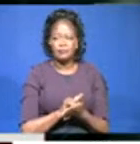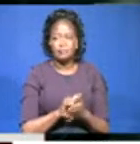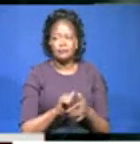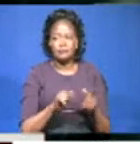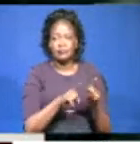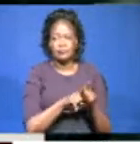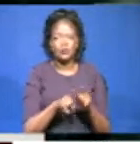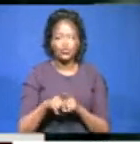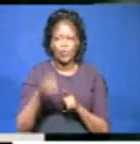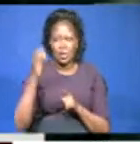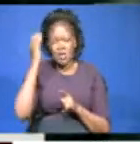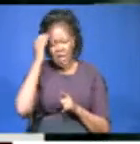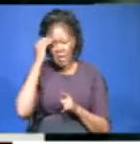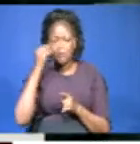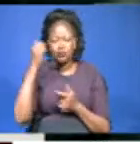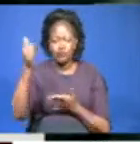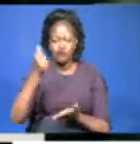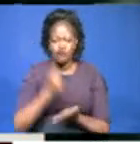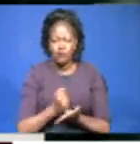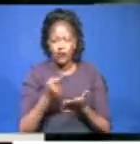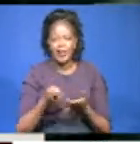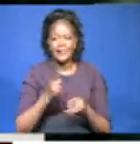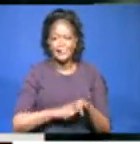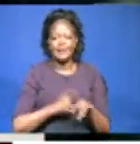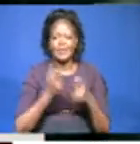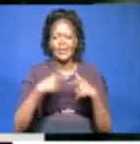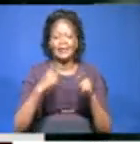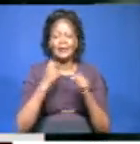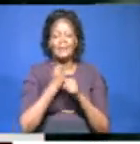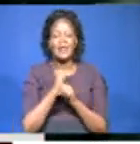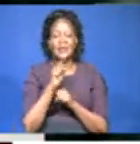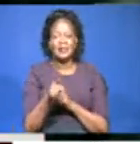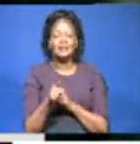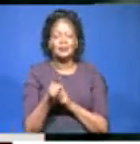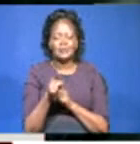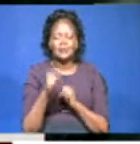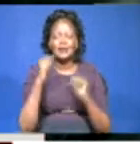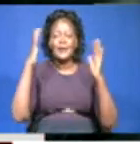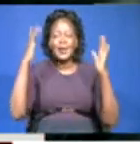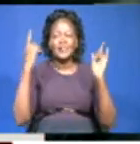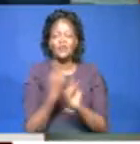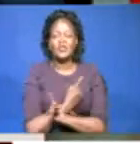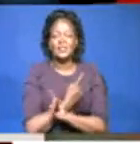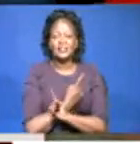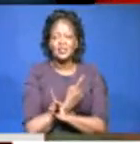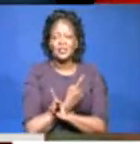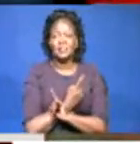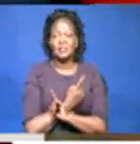we are planted here for this season, let us make a difference.